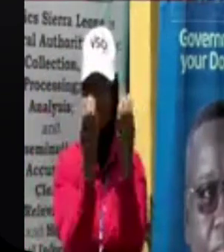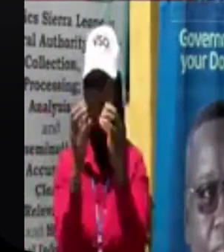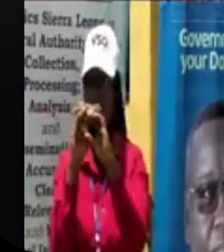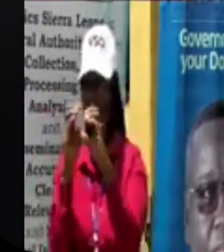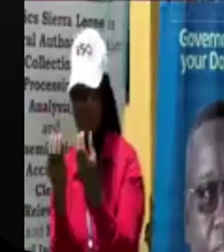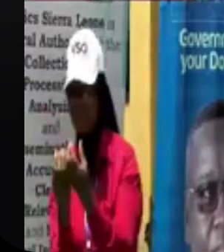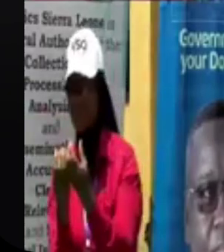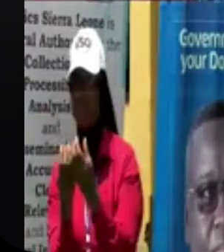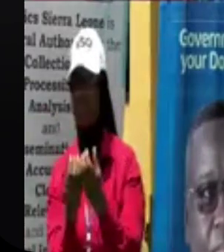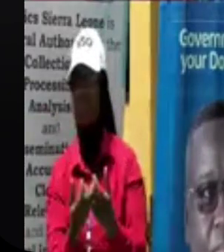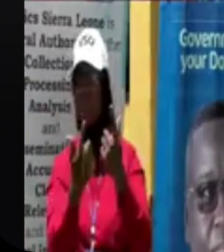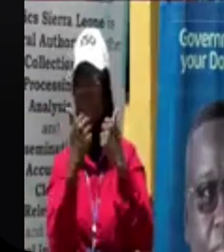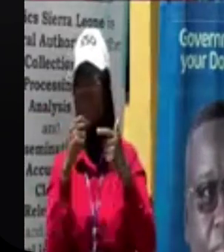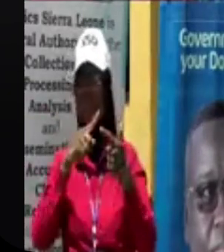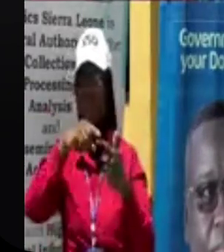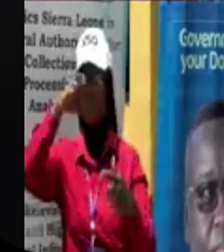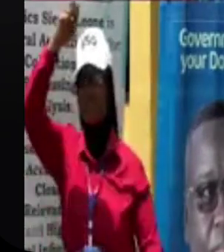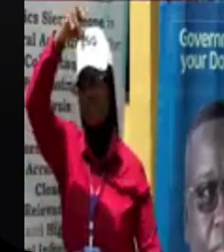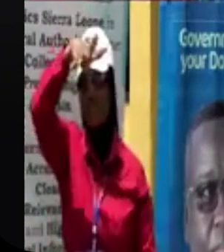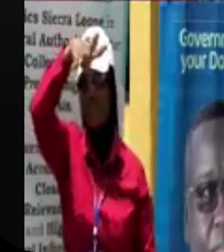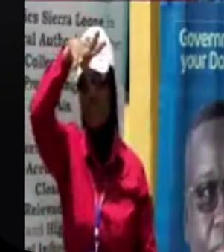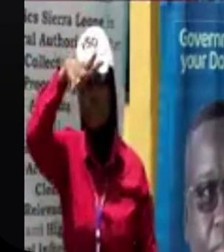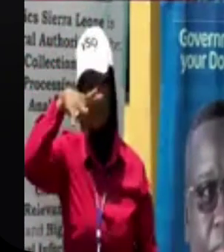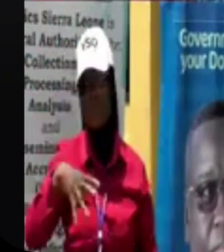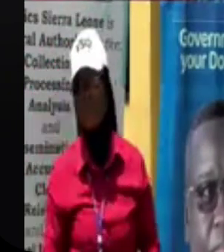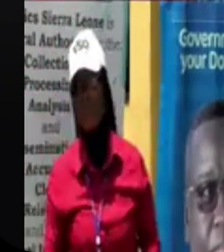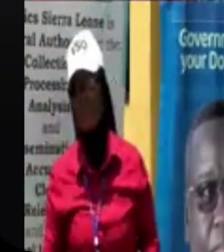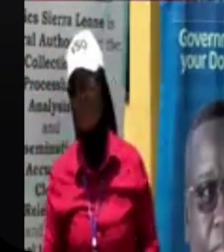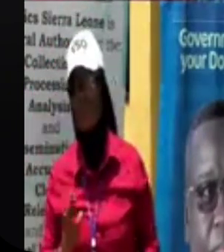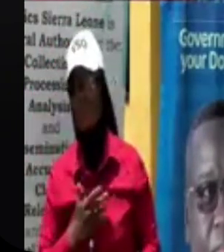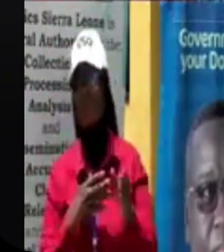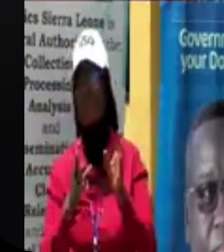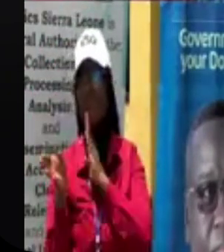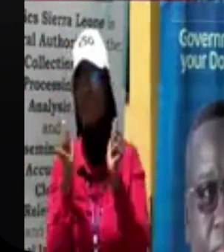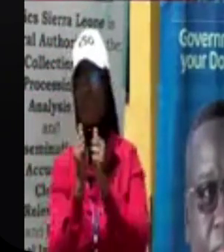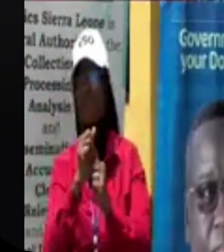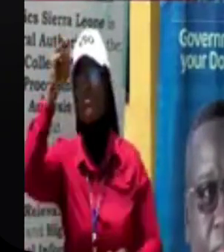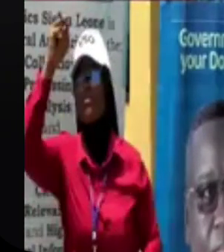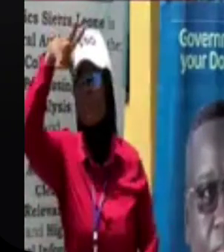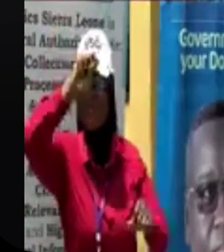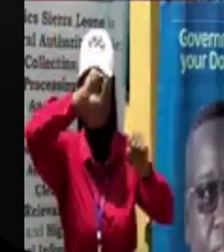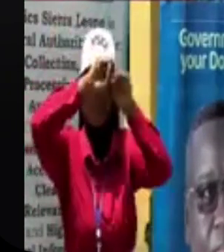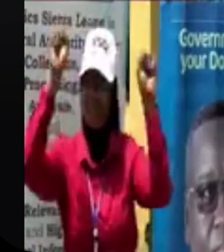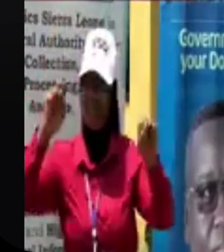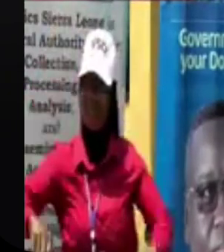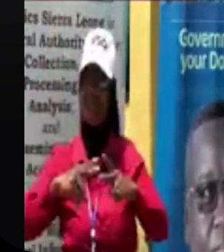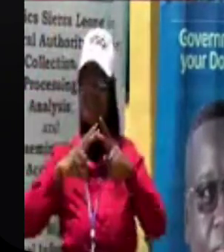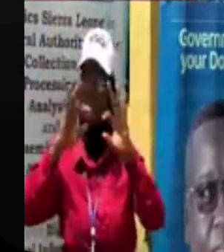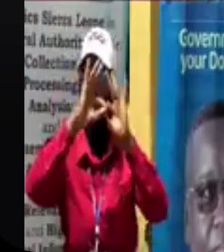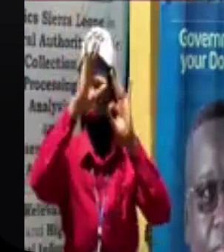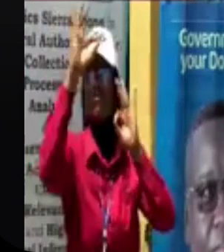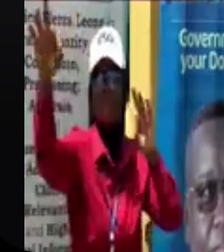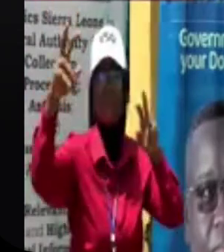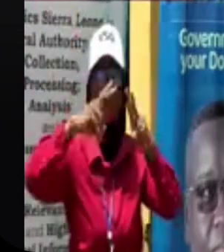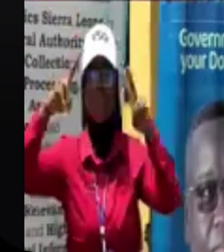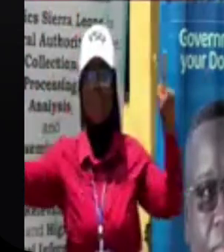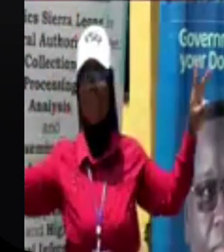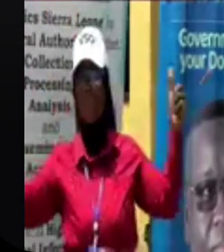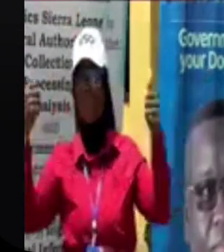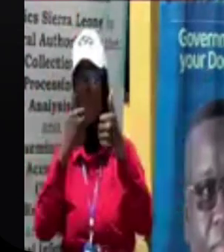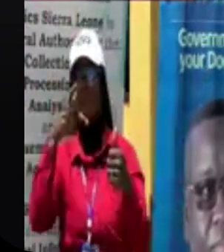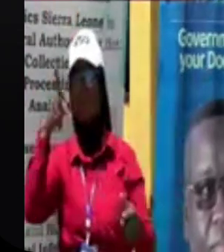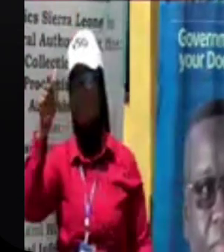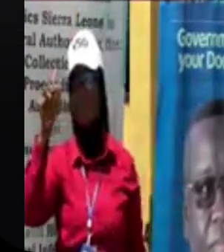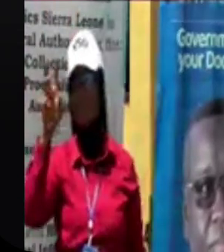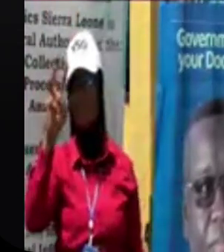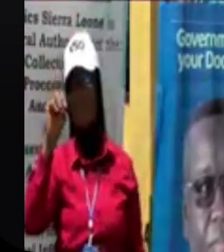face. Then we come to the light system, finally, the one left. We they talk about this light system, we don't go far. But one very big challenge we face now, what we